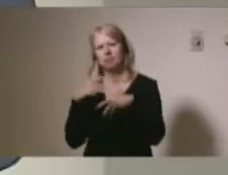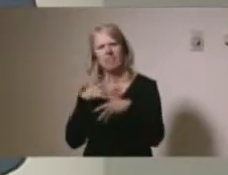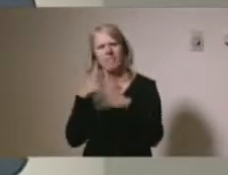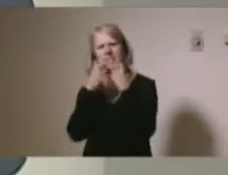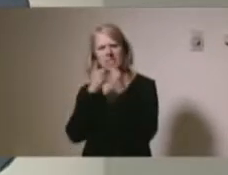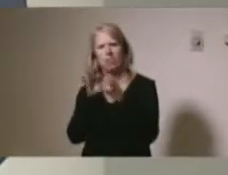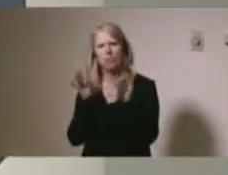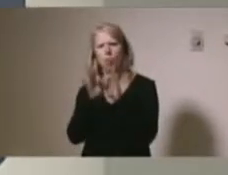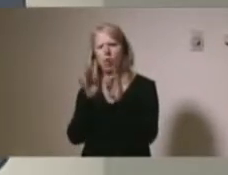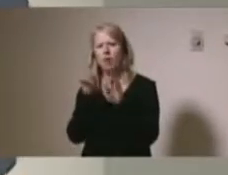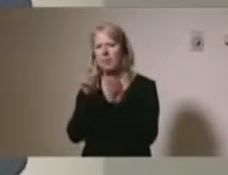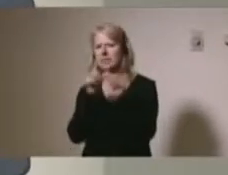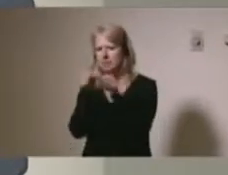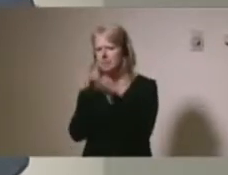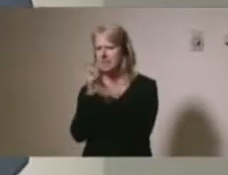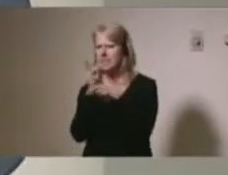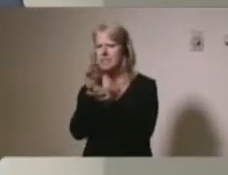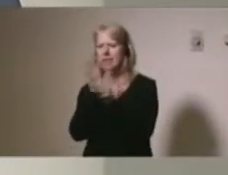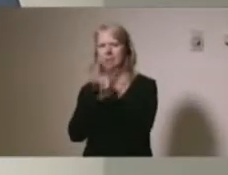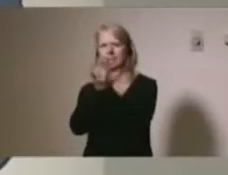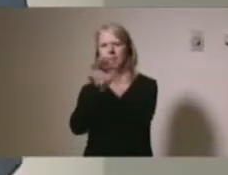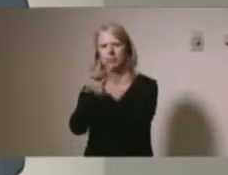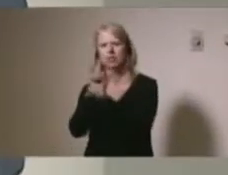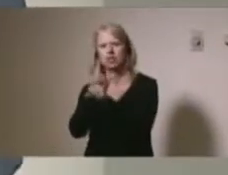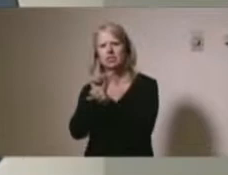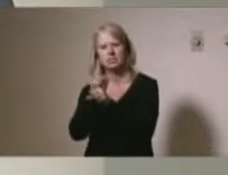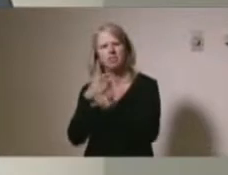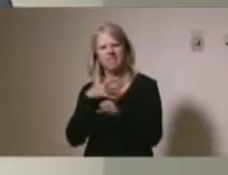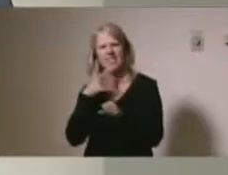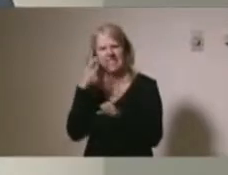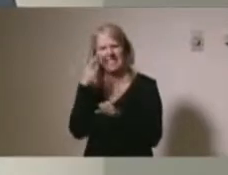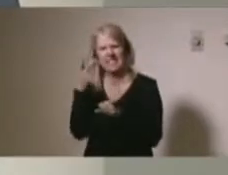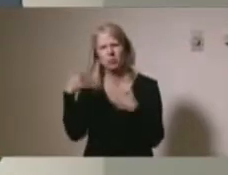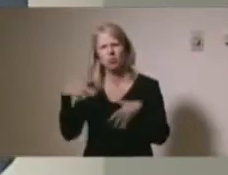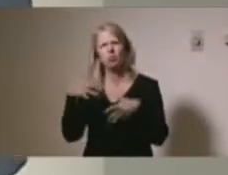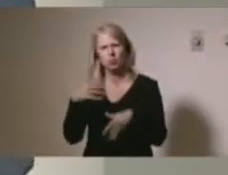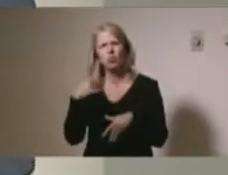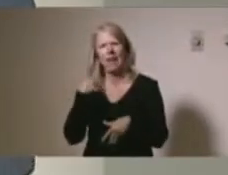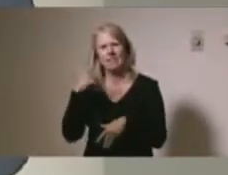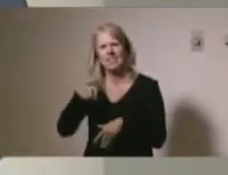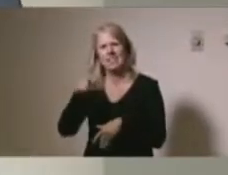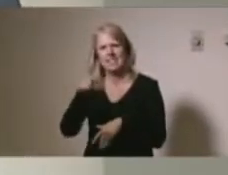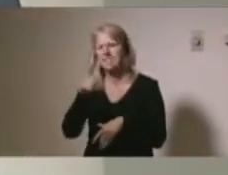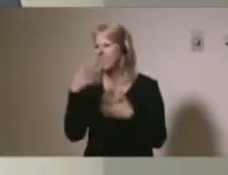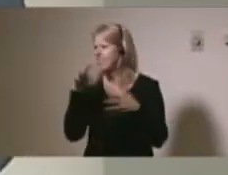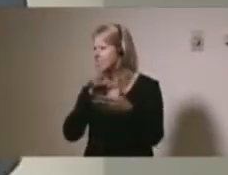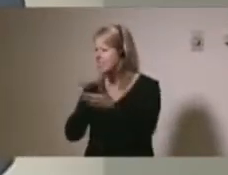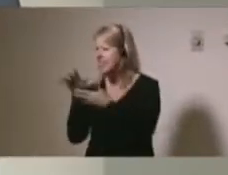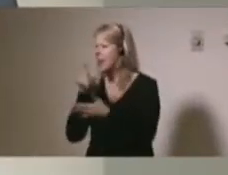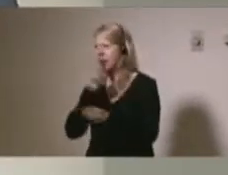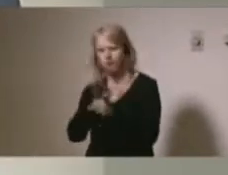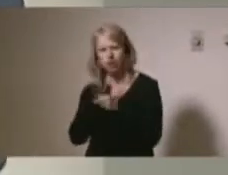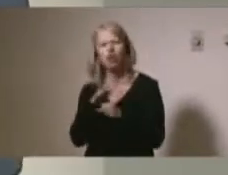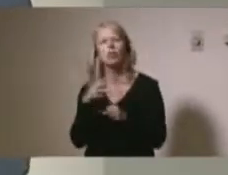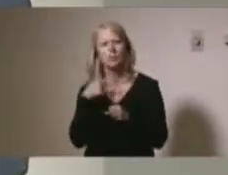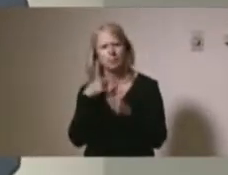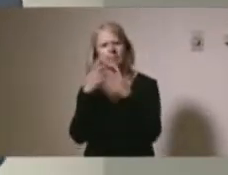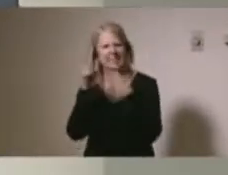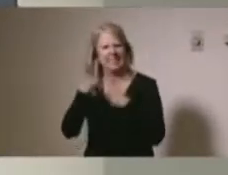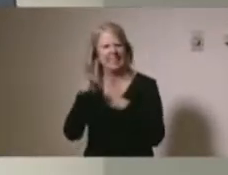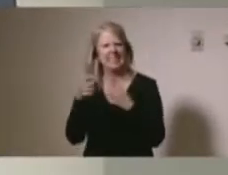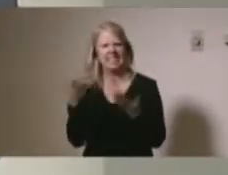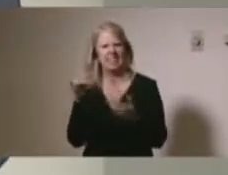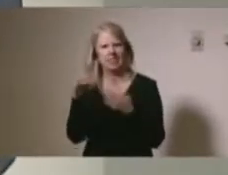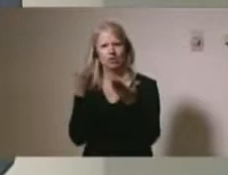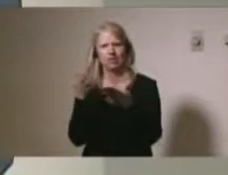that we have to continue working. We see that a need exists. The study confirmed that need. But